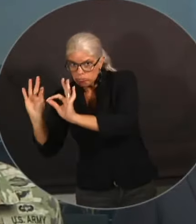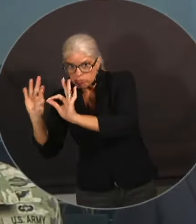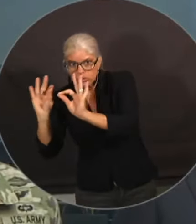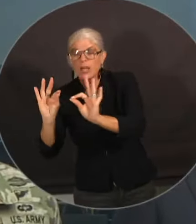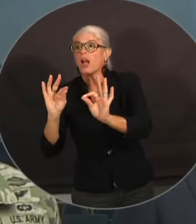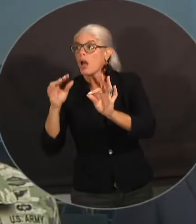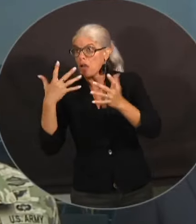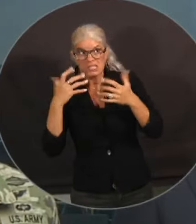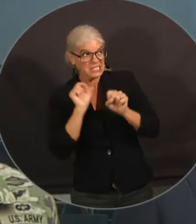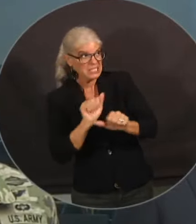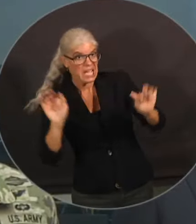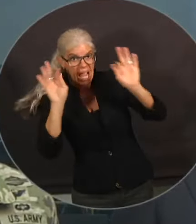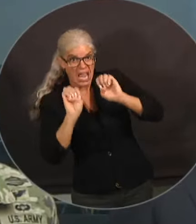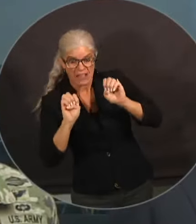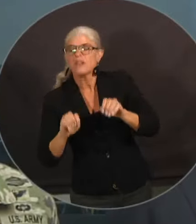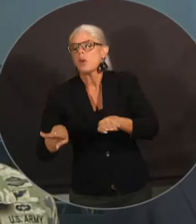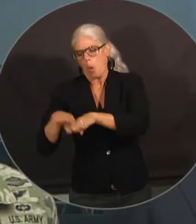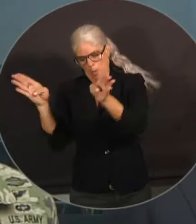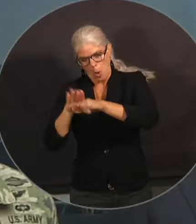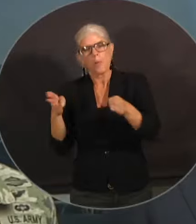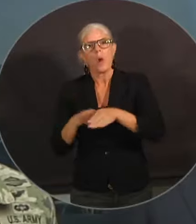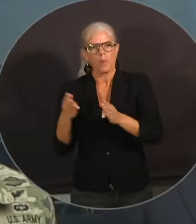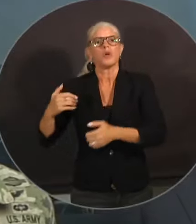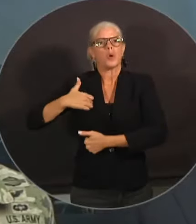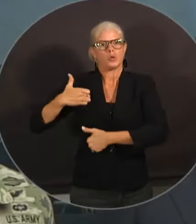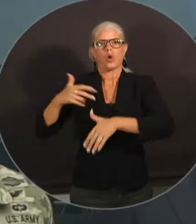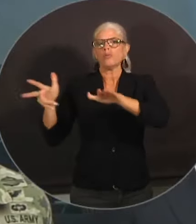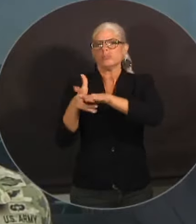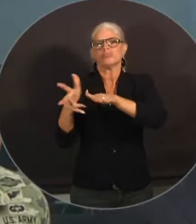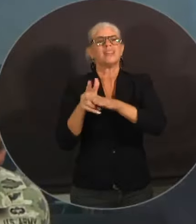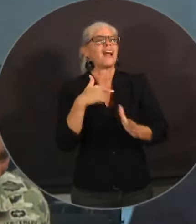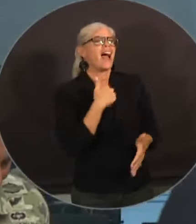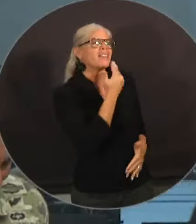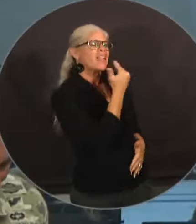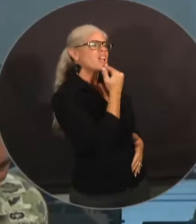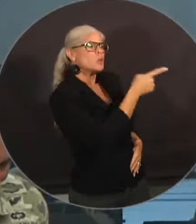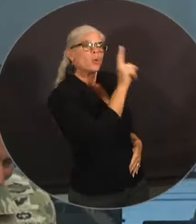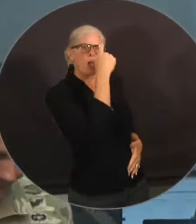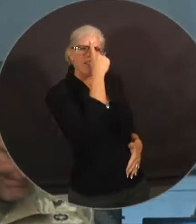your leadership, and we'll continue to work.